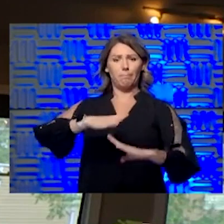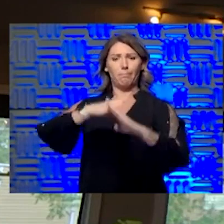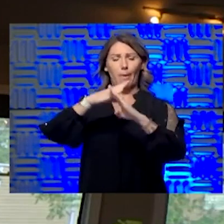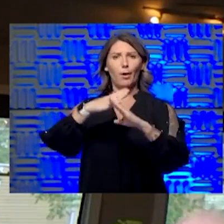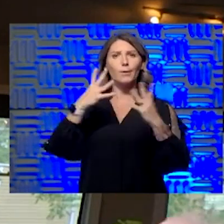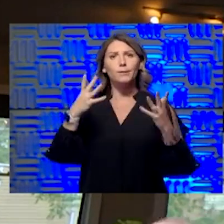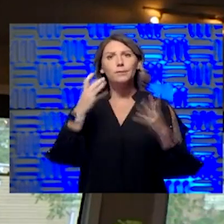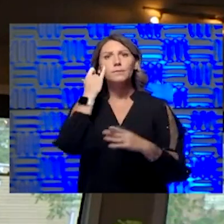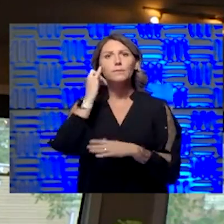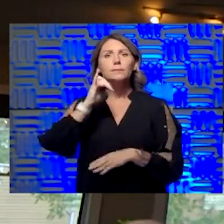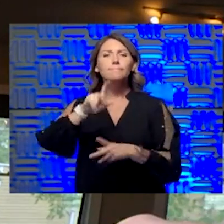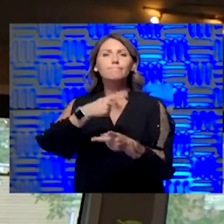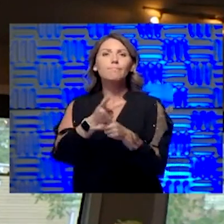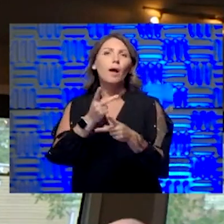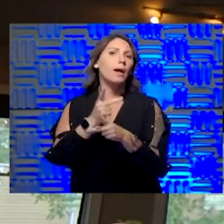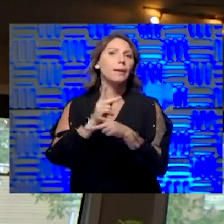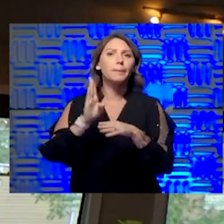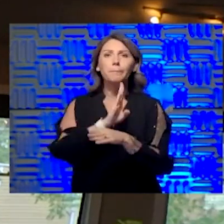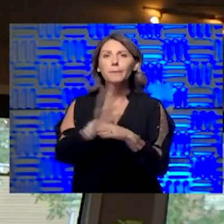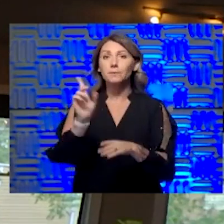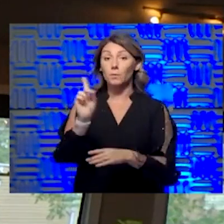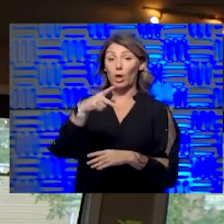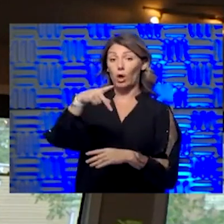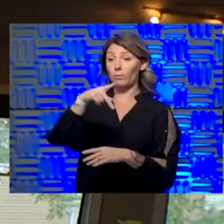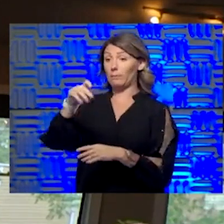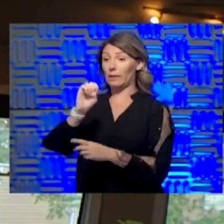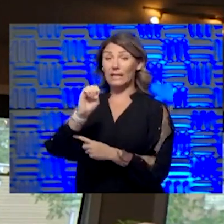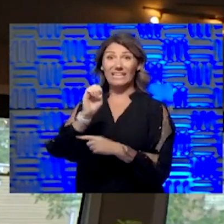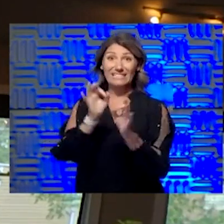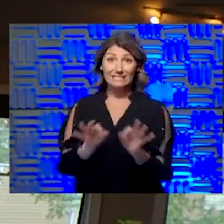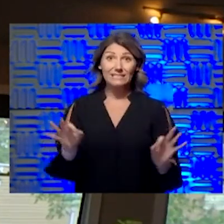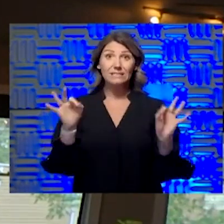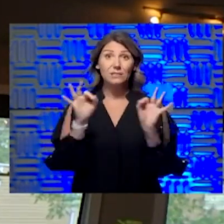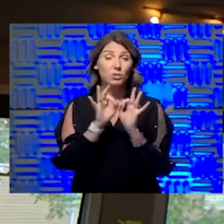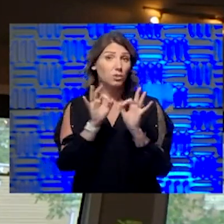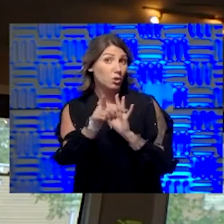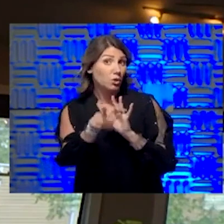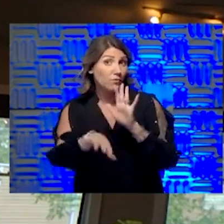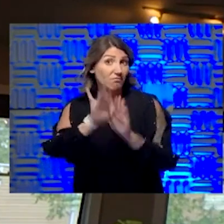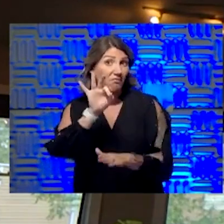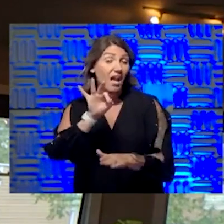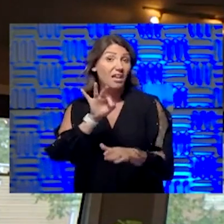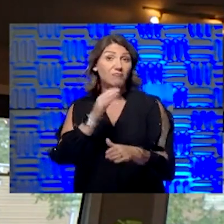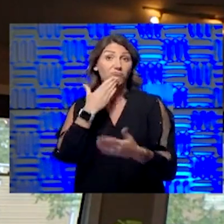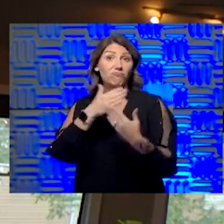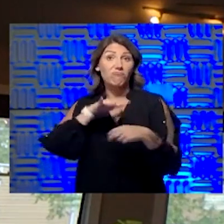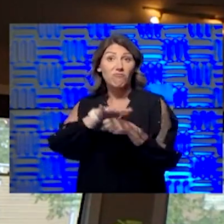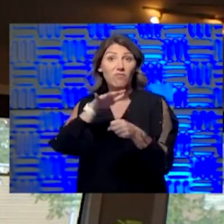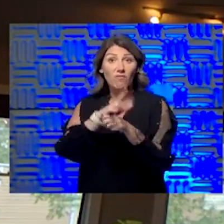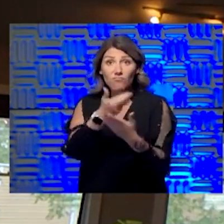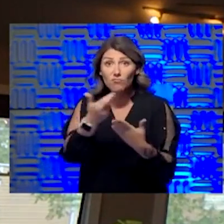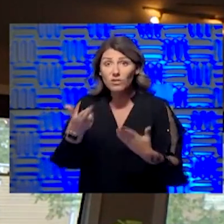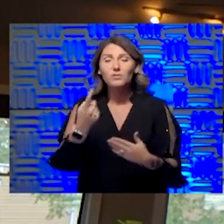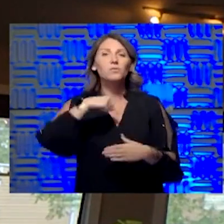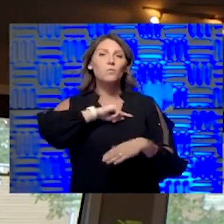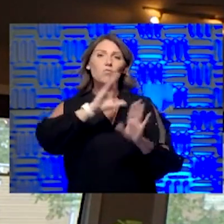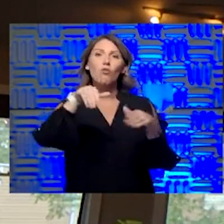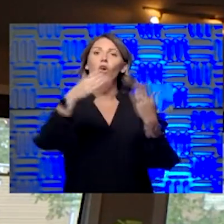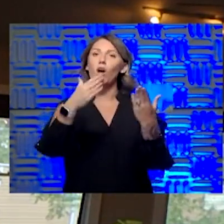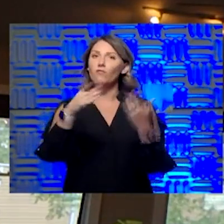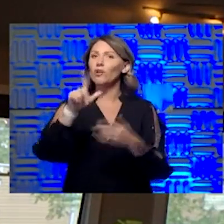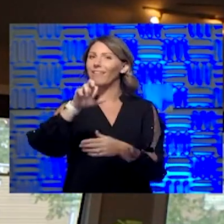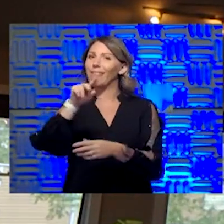for every business to communicate both collectively and individually with their own workers and get a sense of where they are and understand what's going